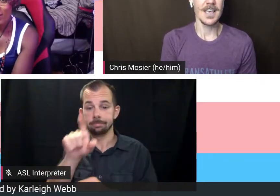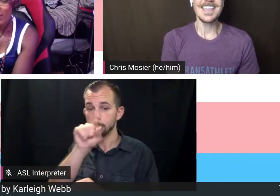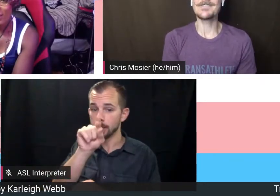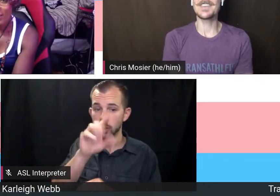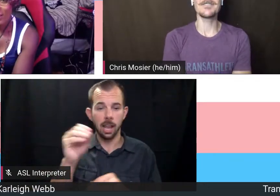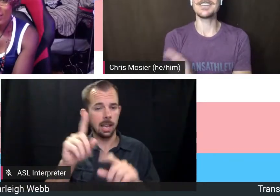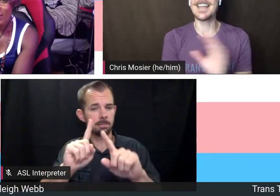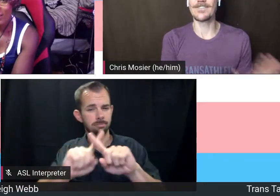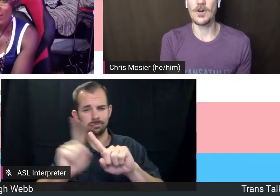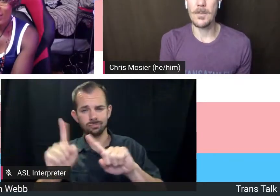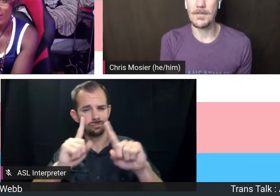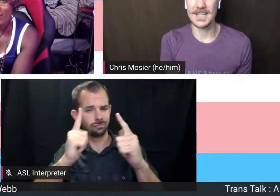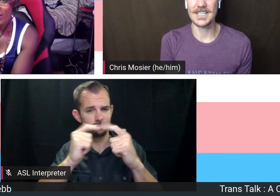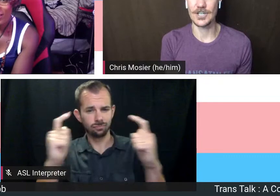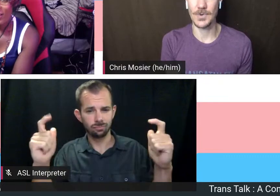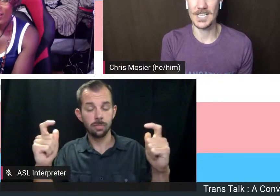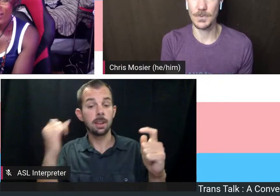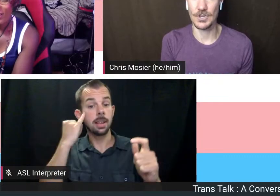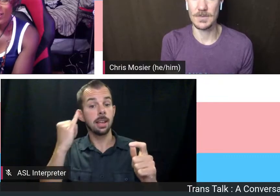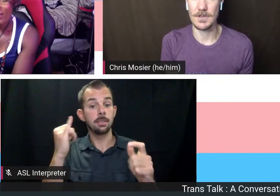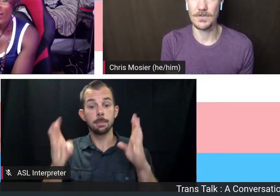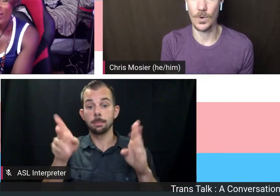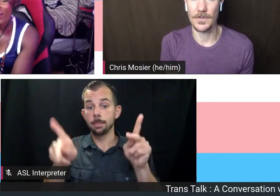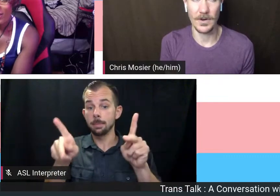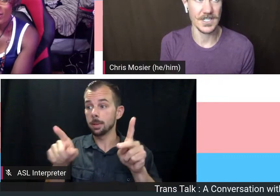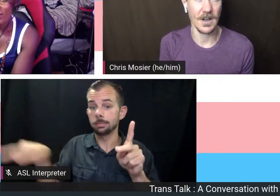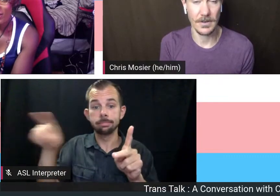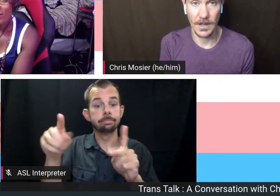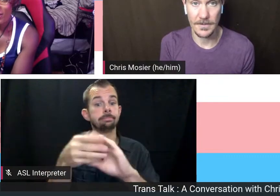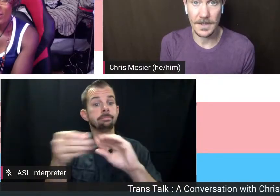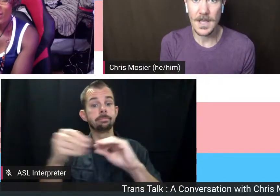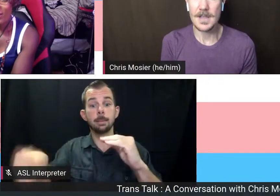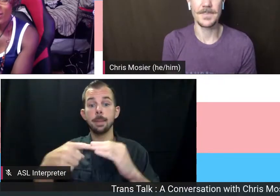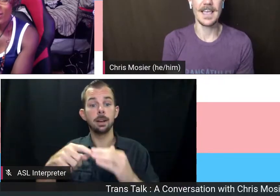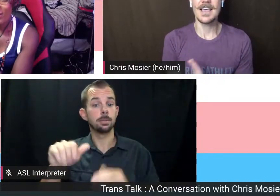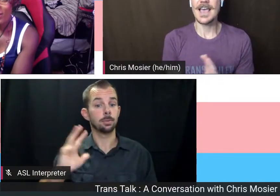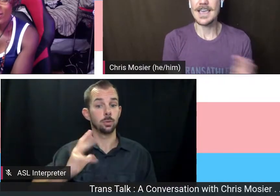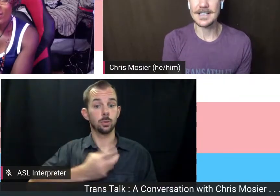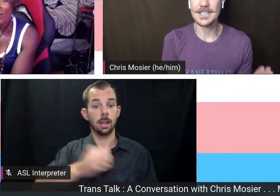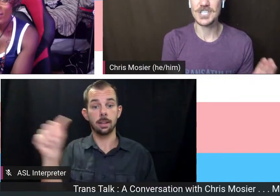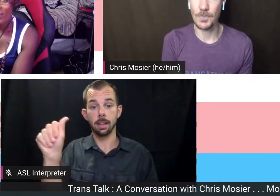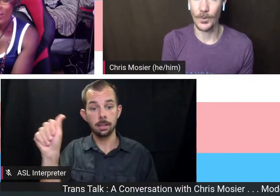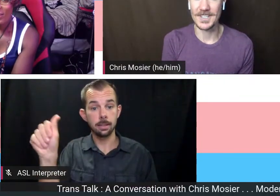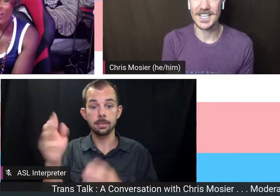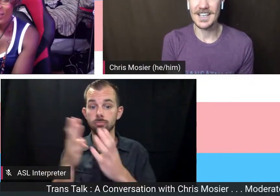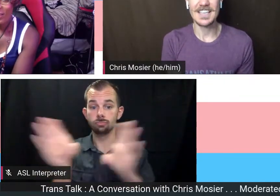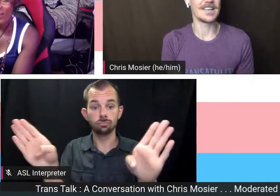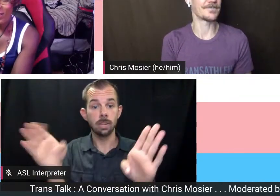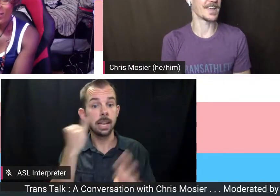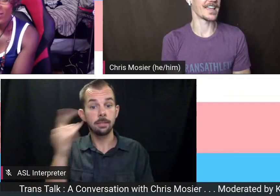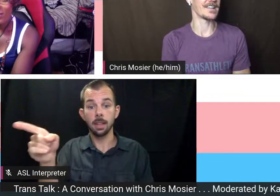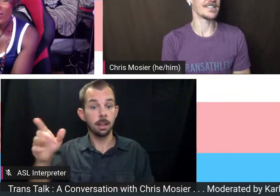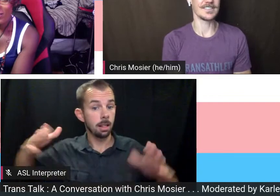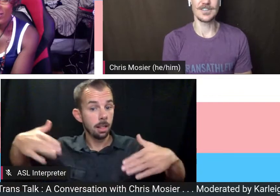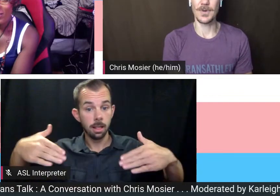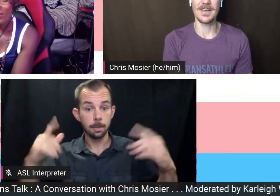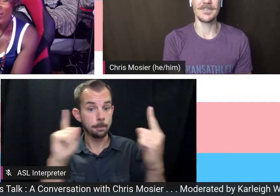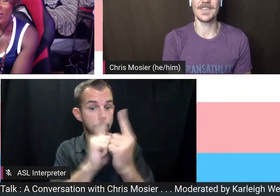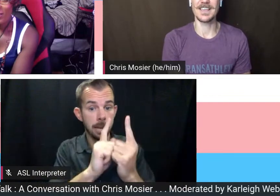athletes, if they've never met a trans person before in their entire life, if they hate sports, if